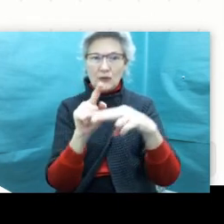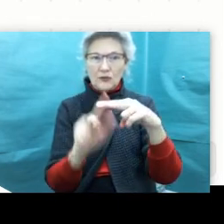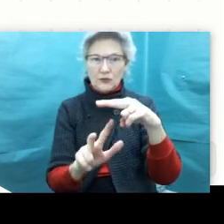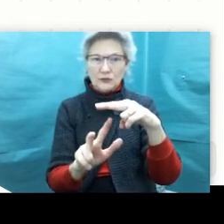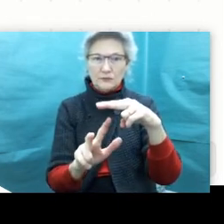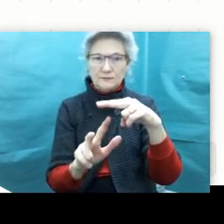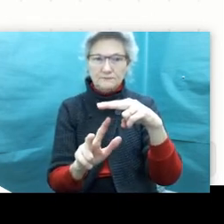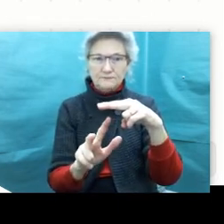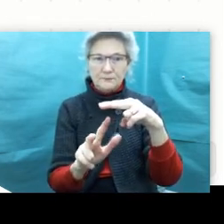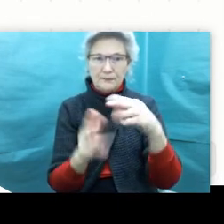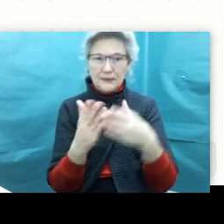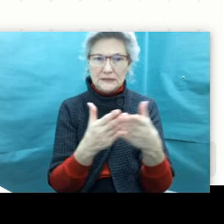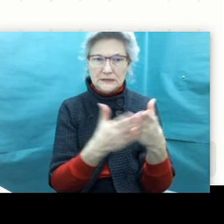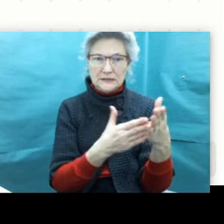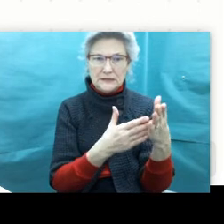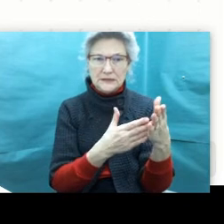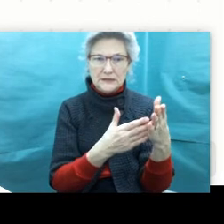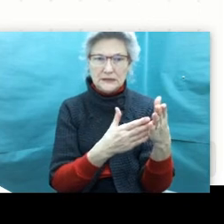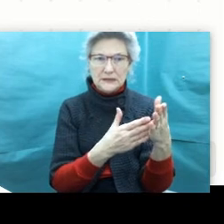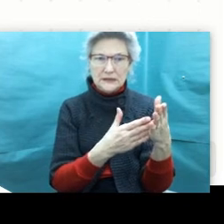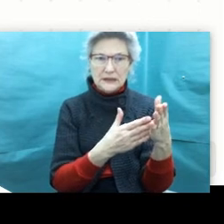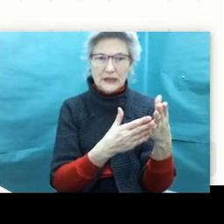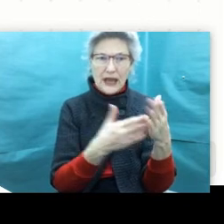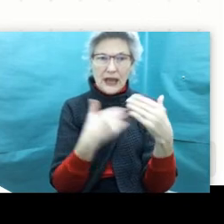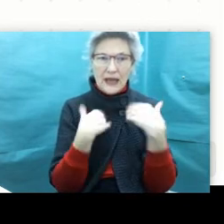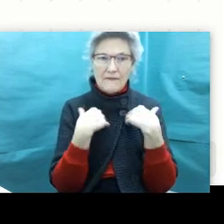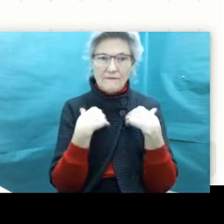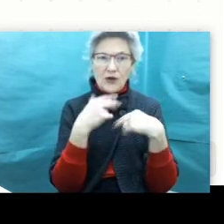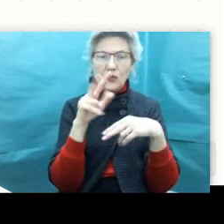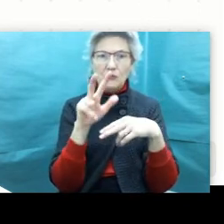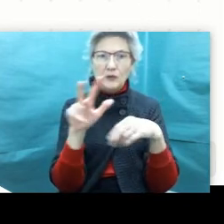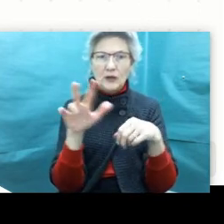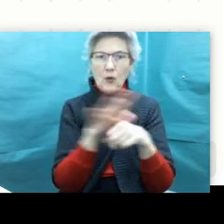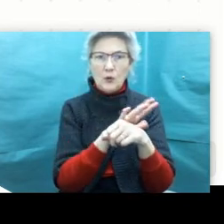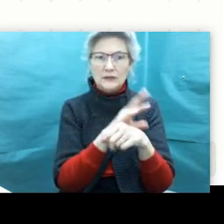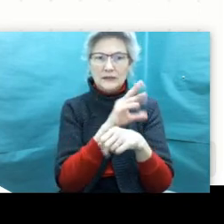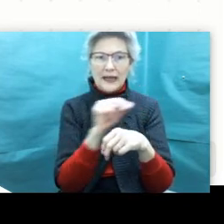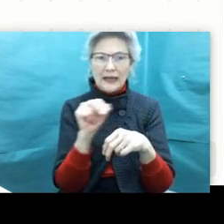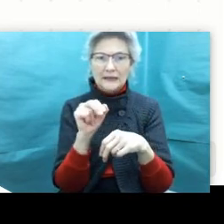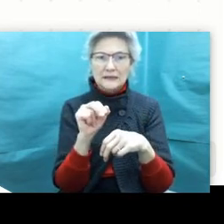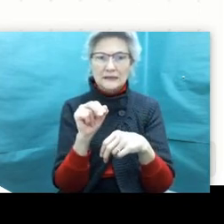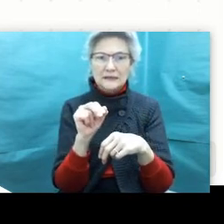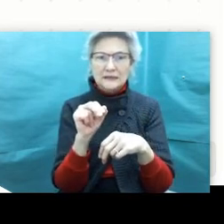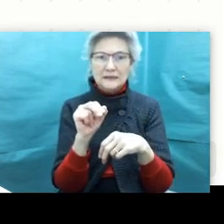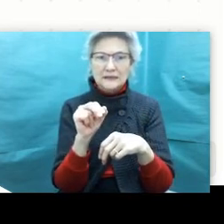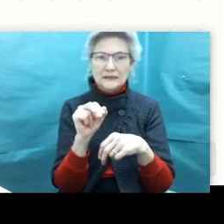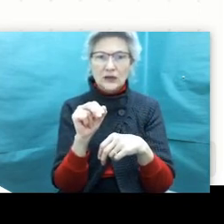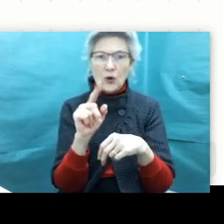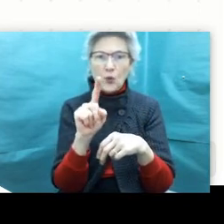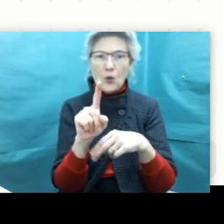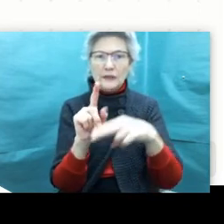1/3 pieces. So I have 3 holes and